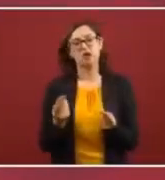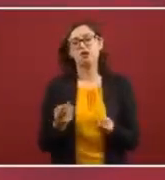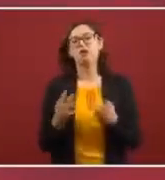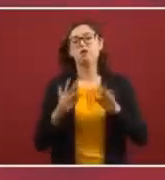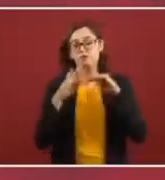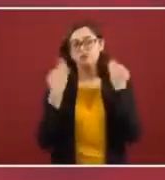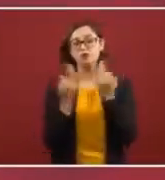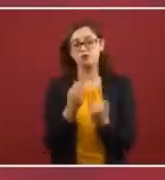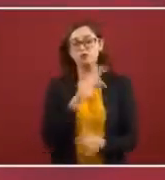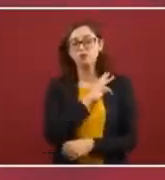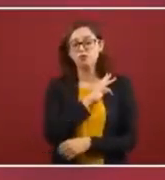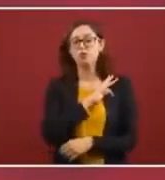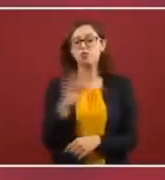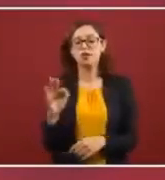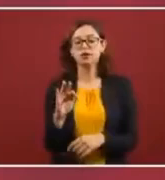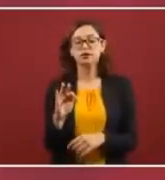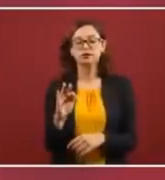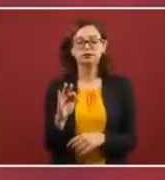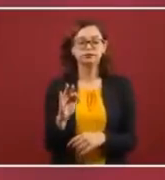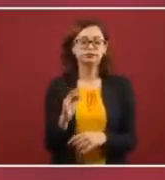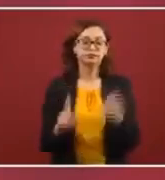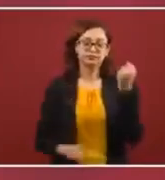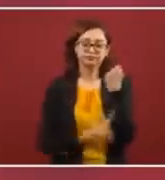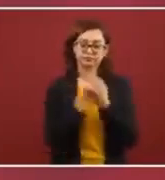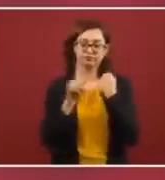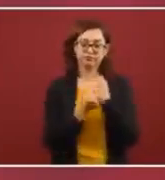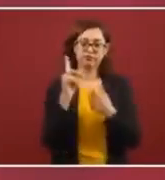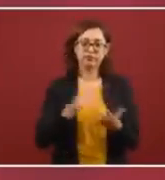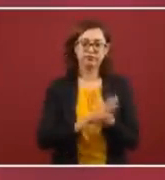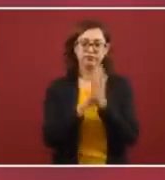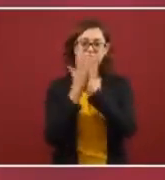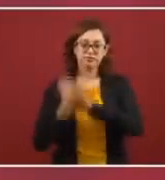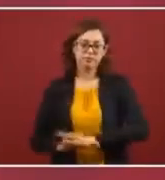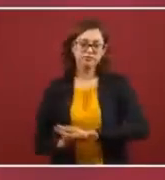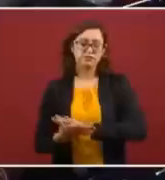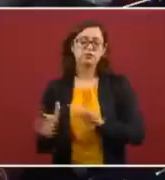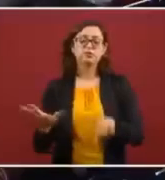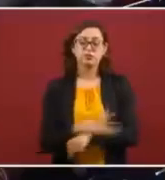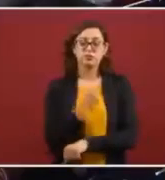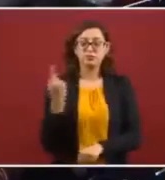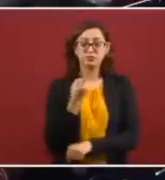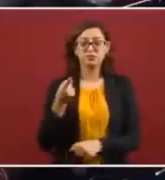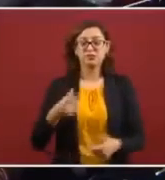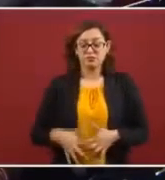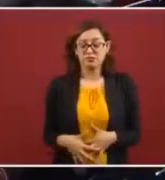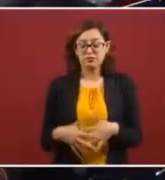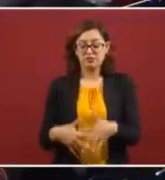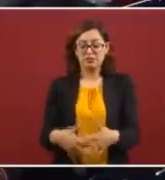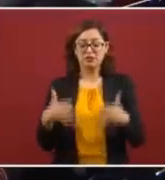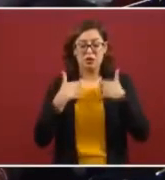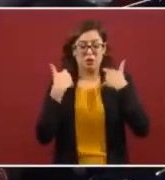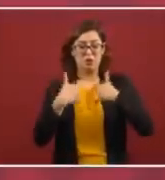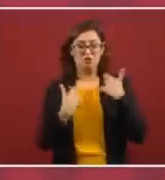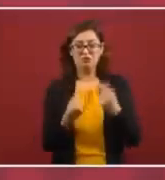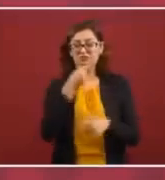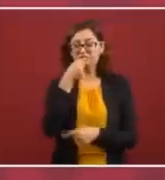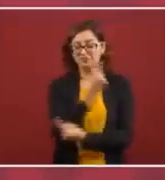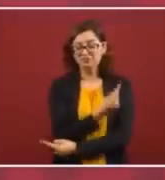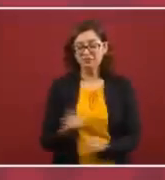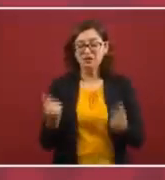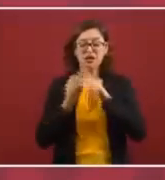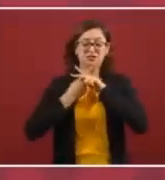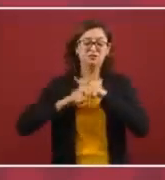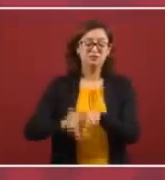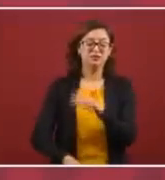repeated, but we need to change this problem that originates in the family and in the